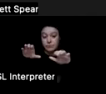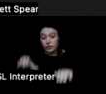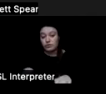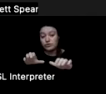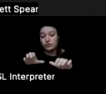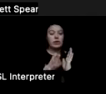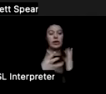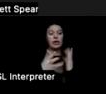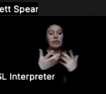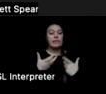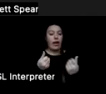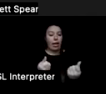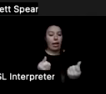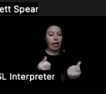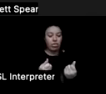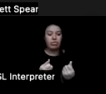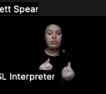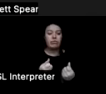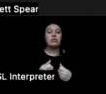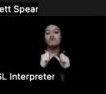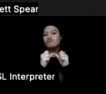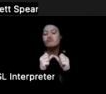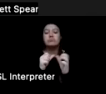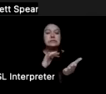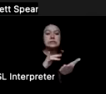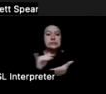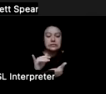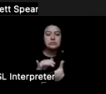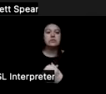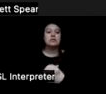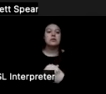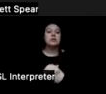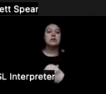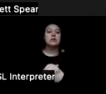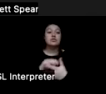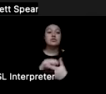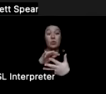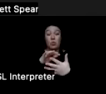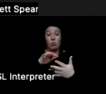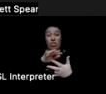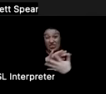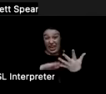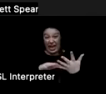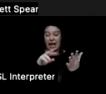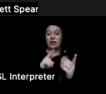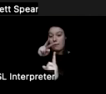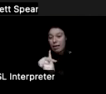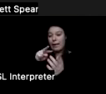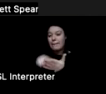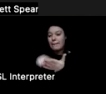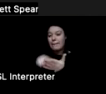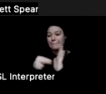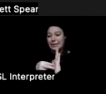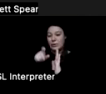more. And what those kinds of things point towards is that we need to take a more holistic approach, not only to mentorship, but then